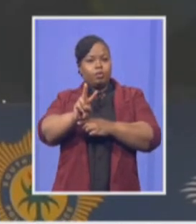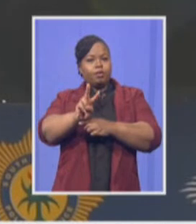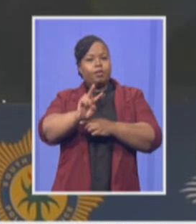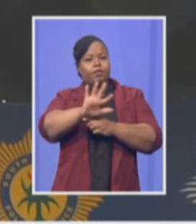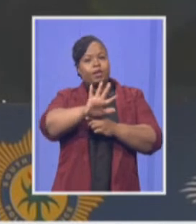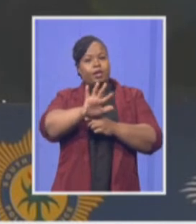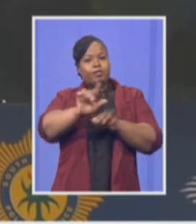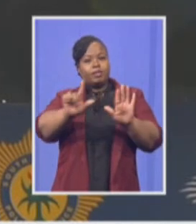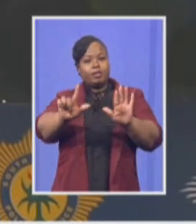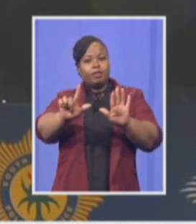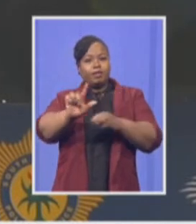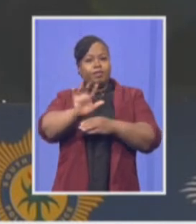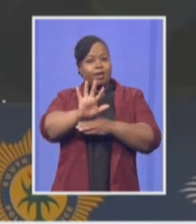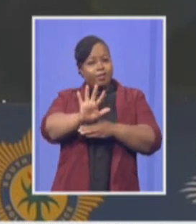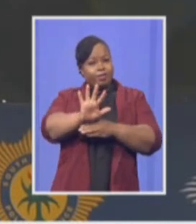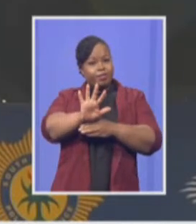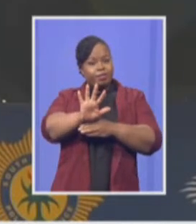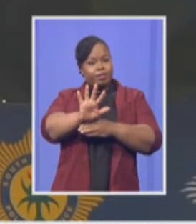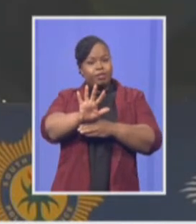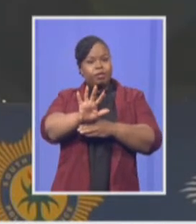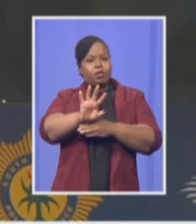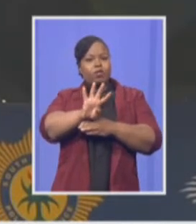575